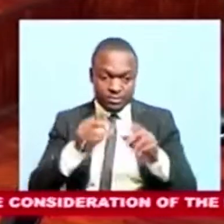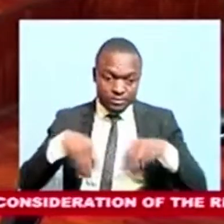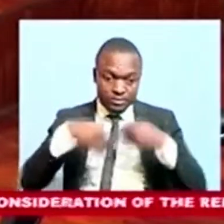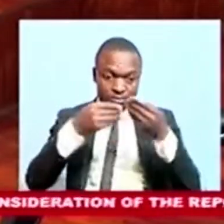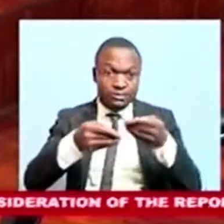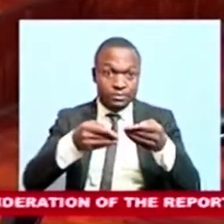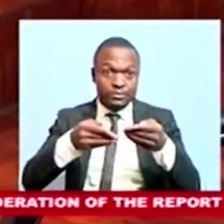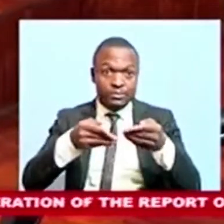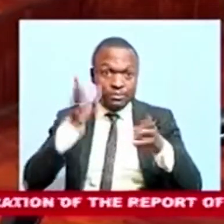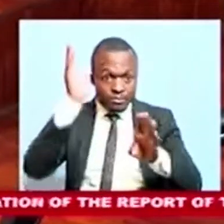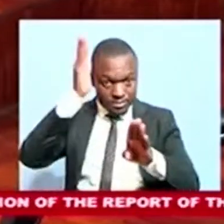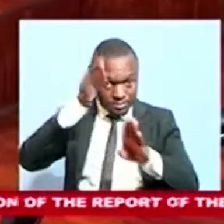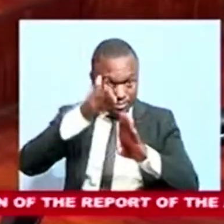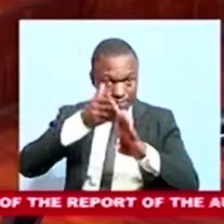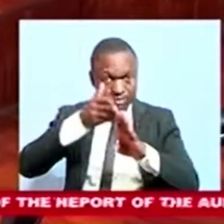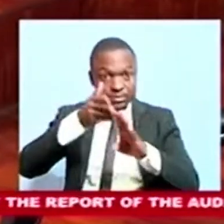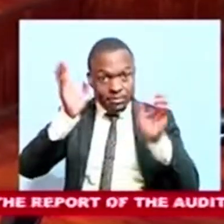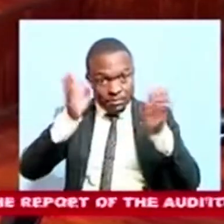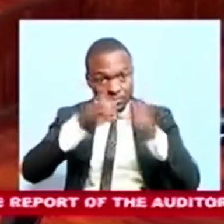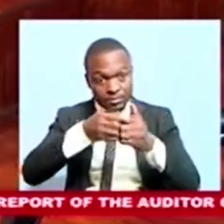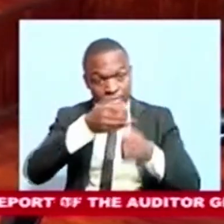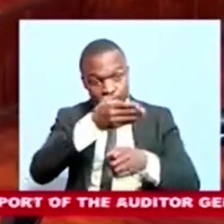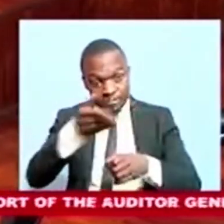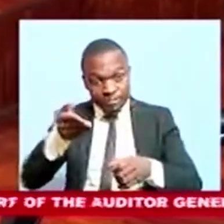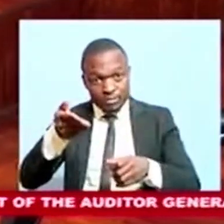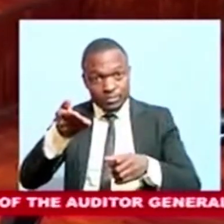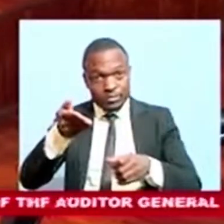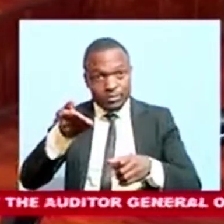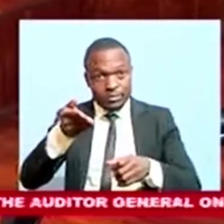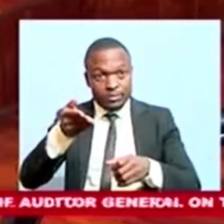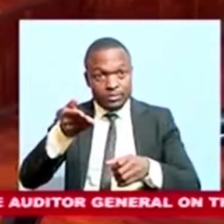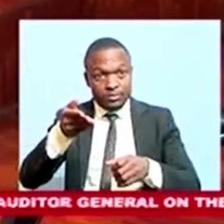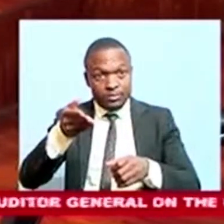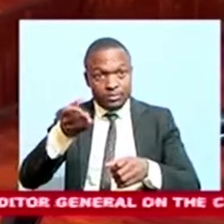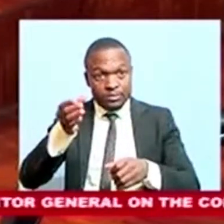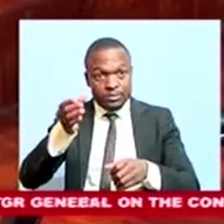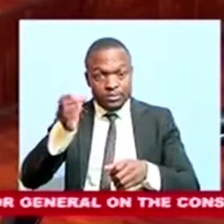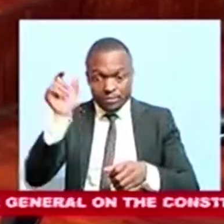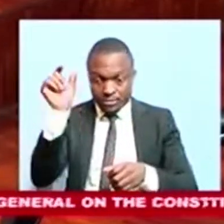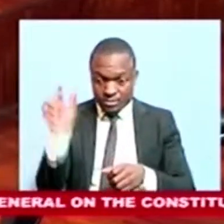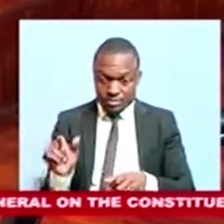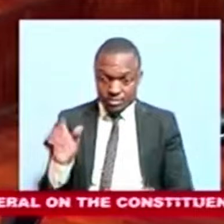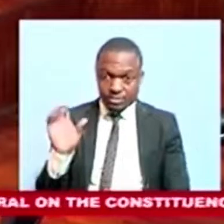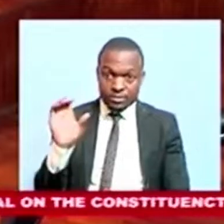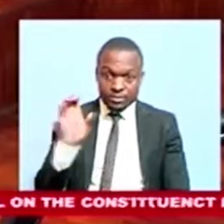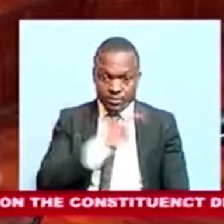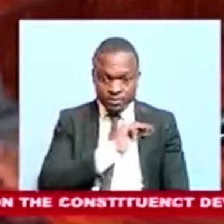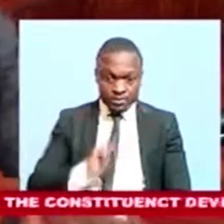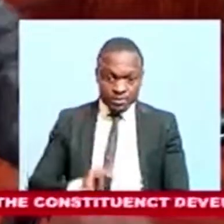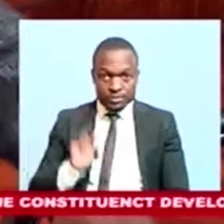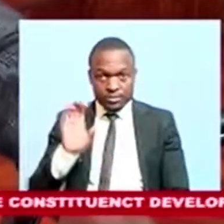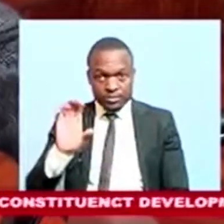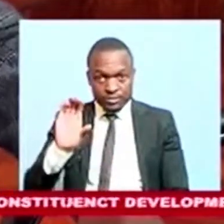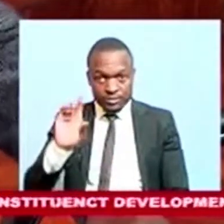direct to these individual members for CDF. For A. Yes, there is additional information which